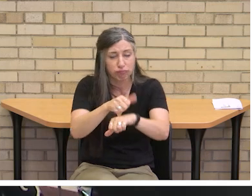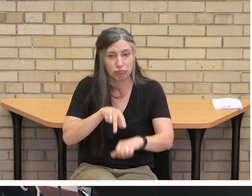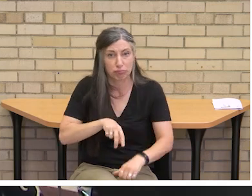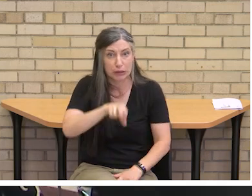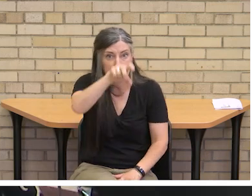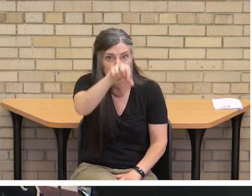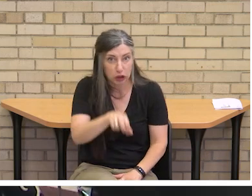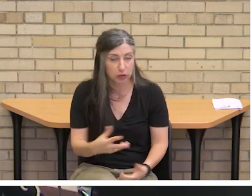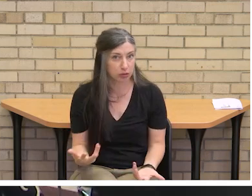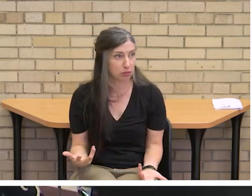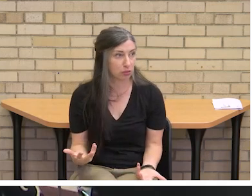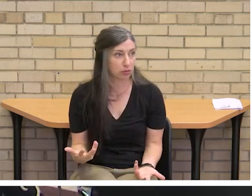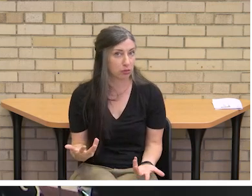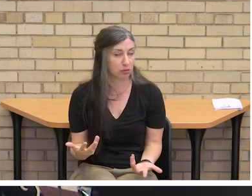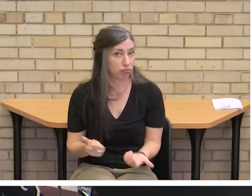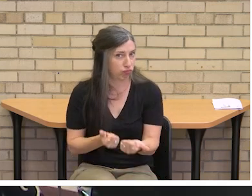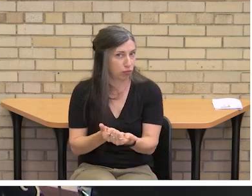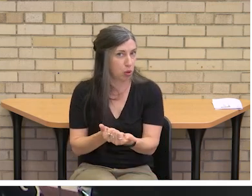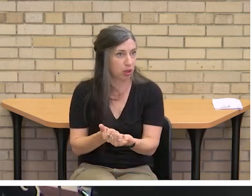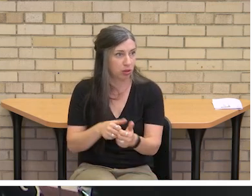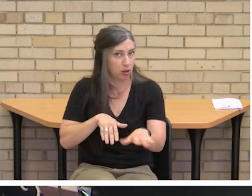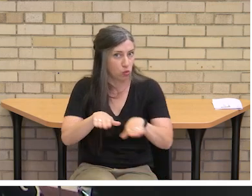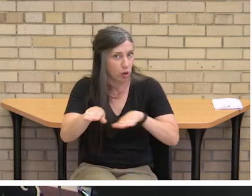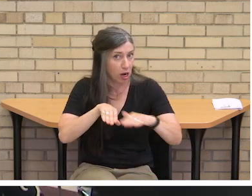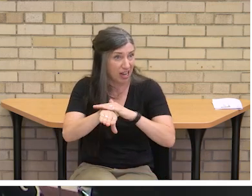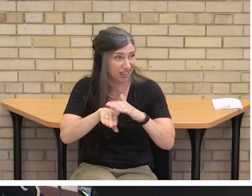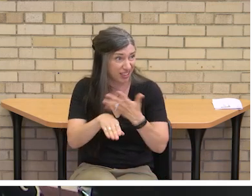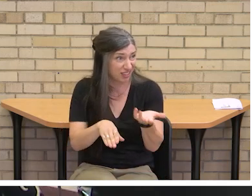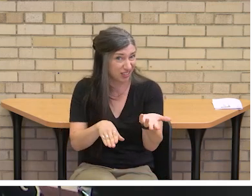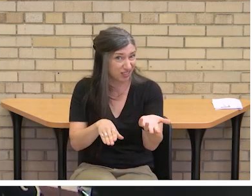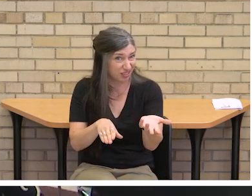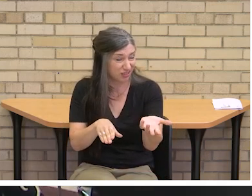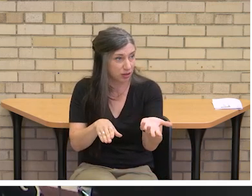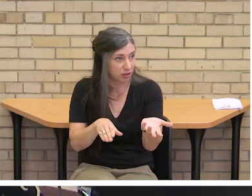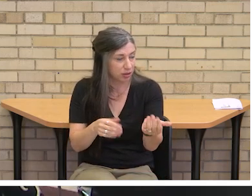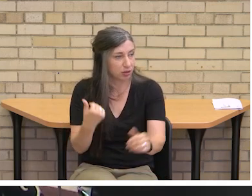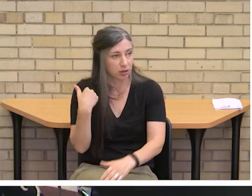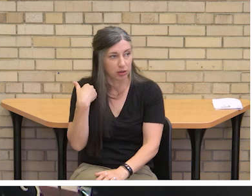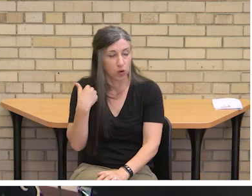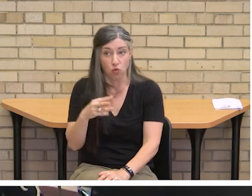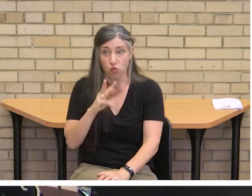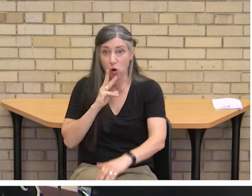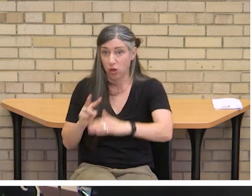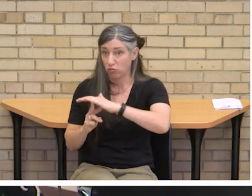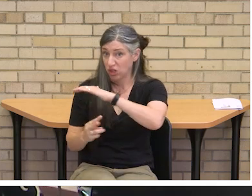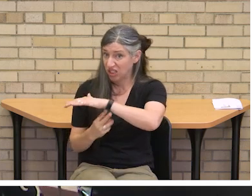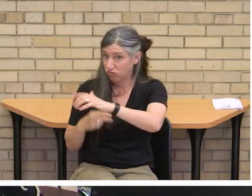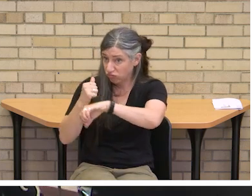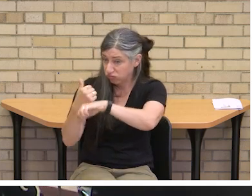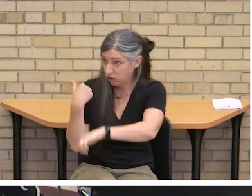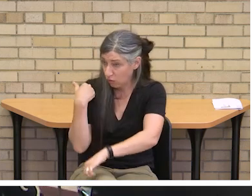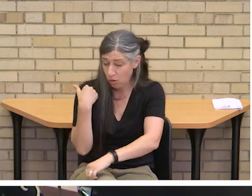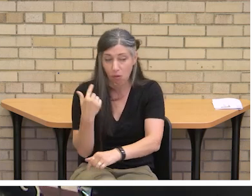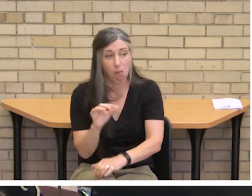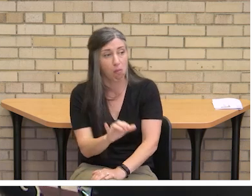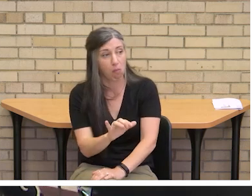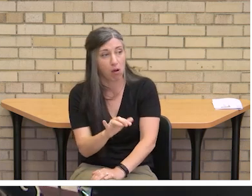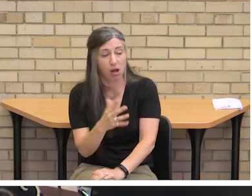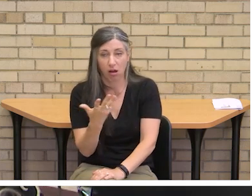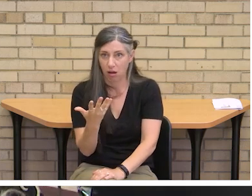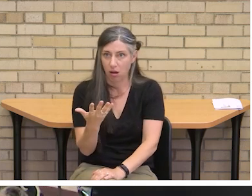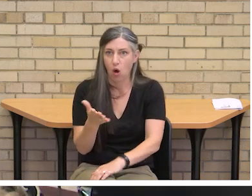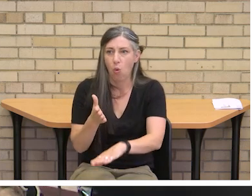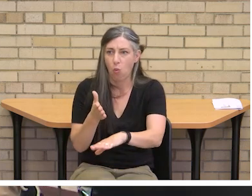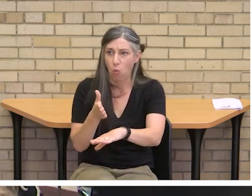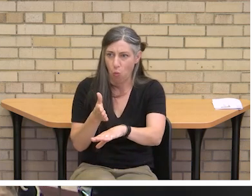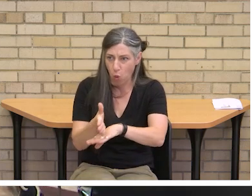to finance it. There was a wooden bridge there originally and a wooden